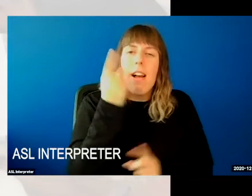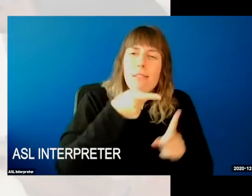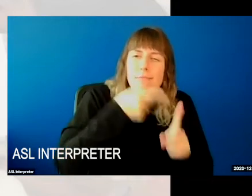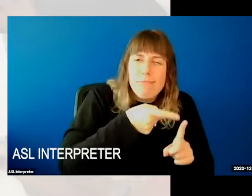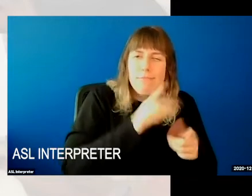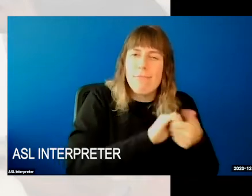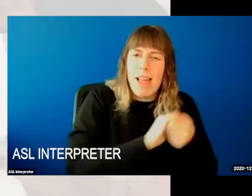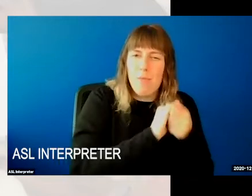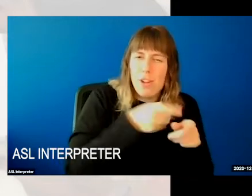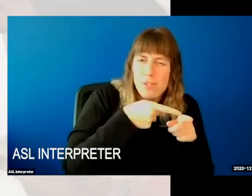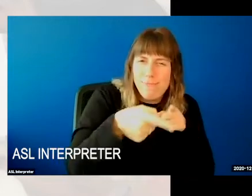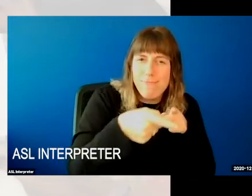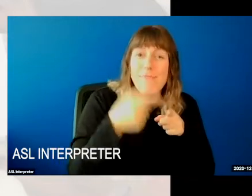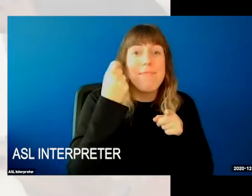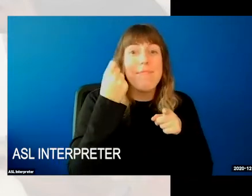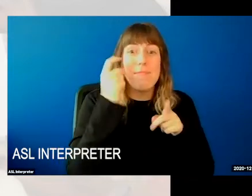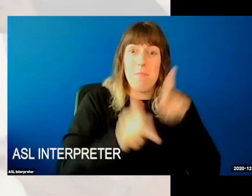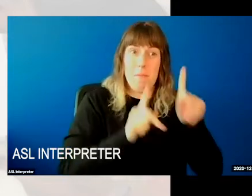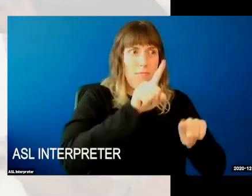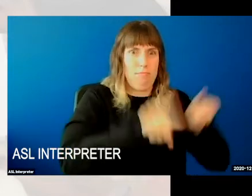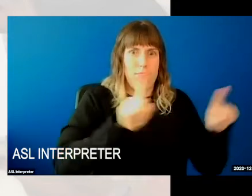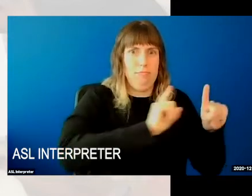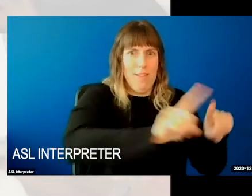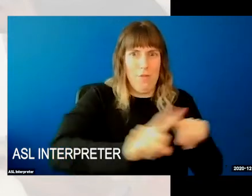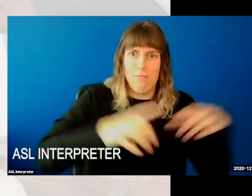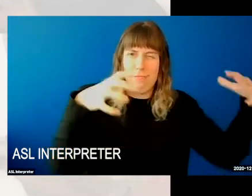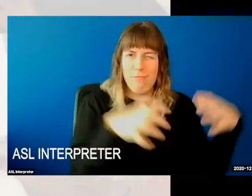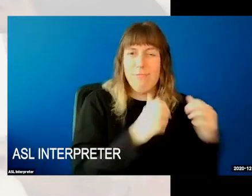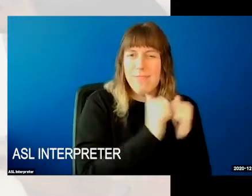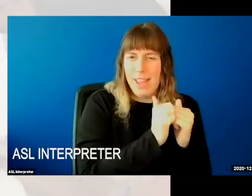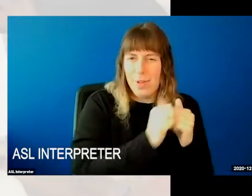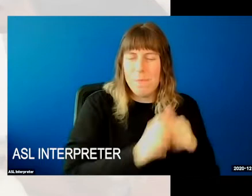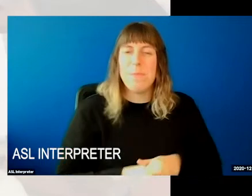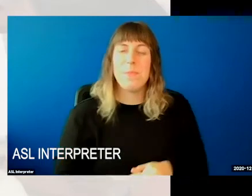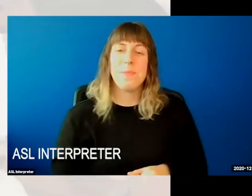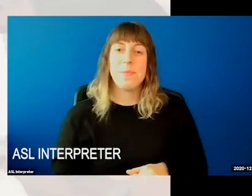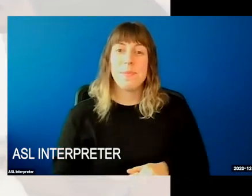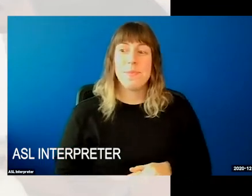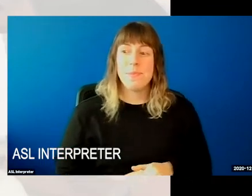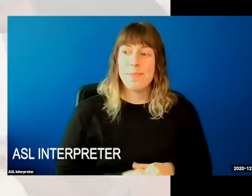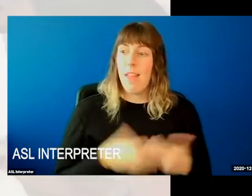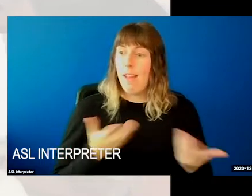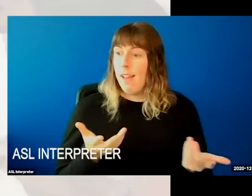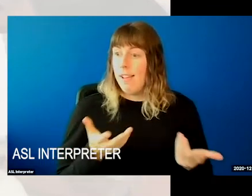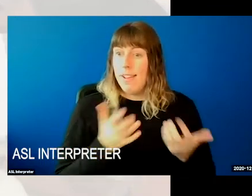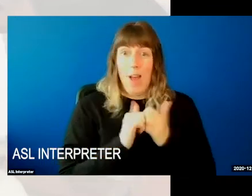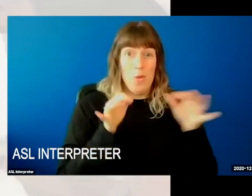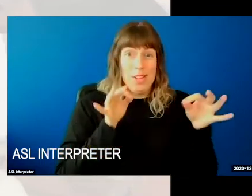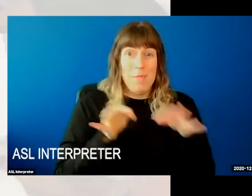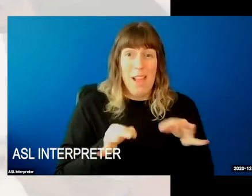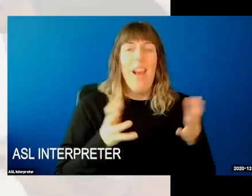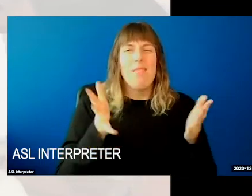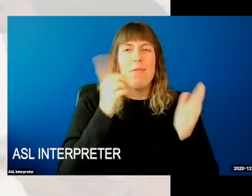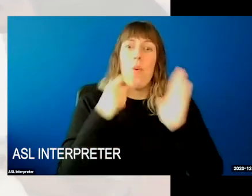collaboration amongst different kinds of people. So I think the best way for me to explain this is to